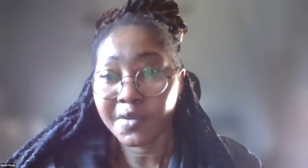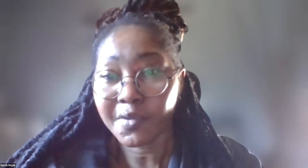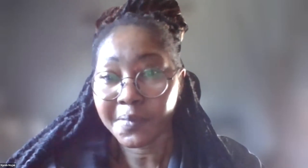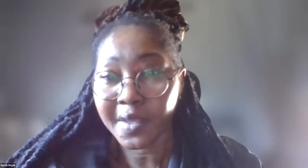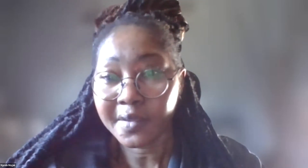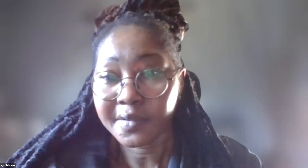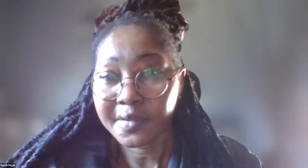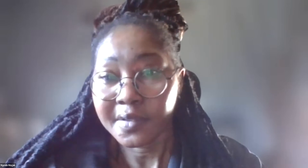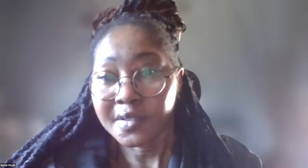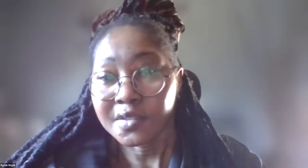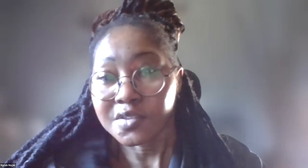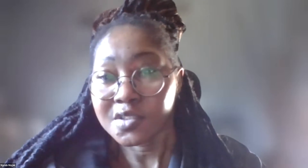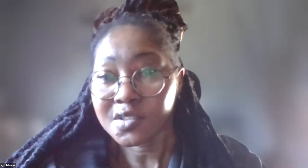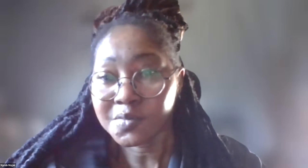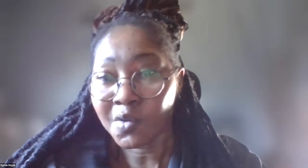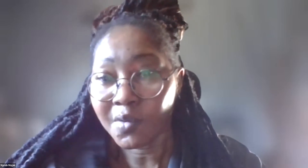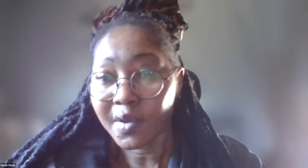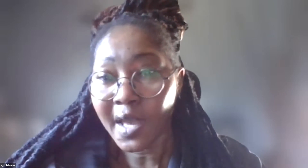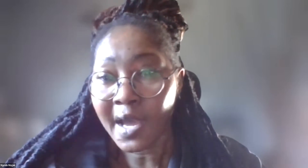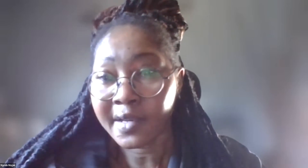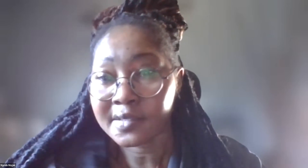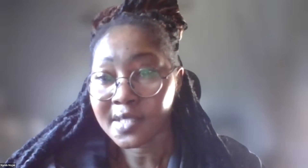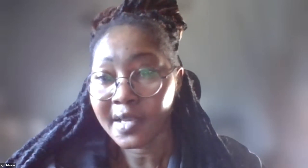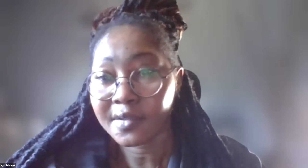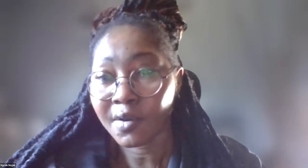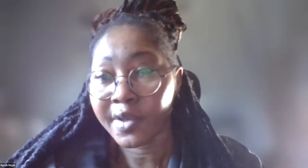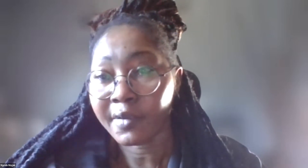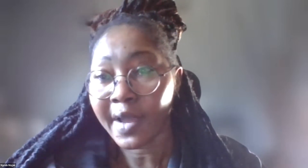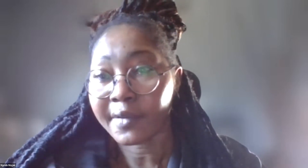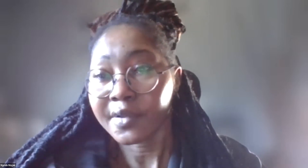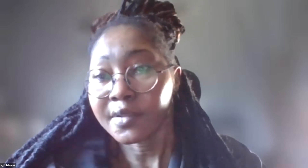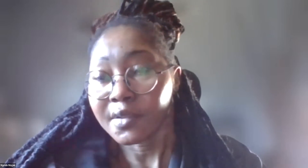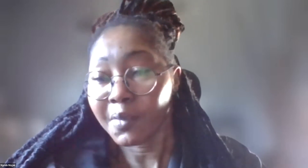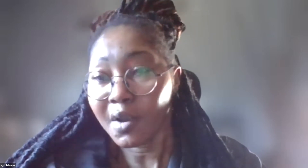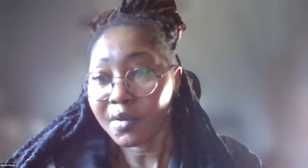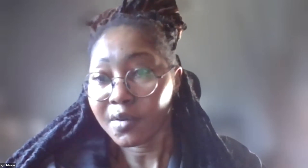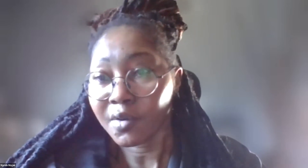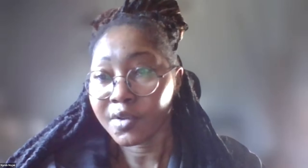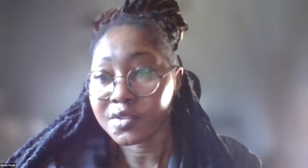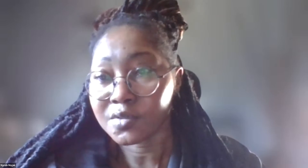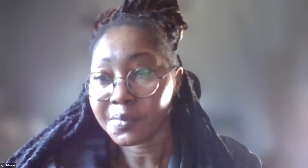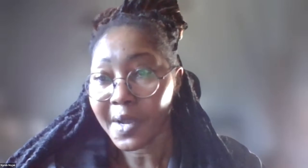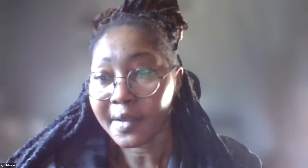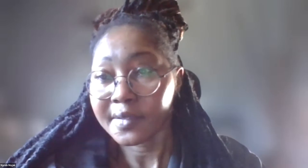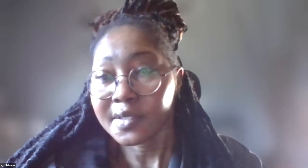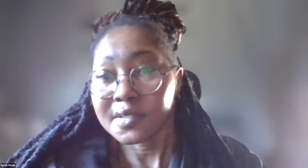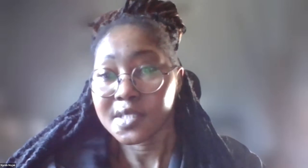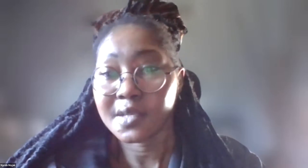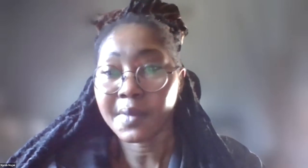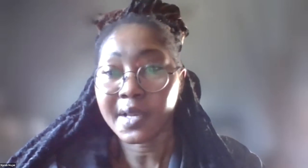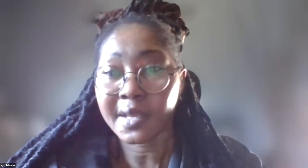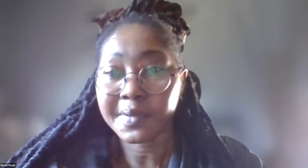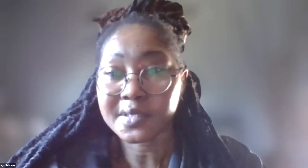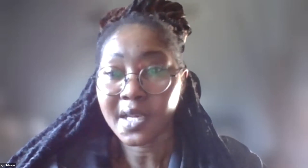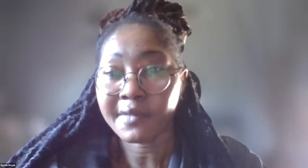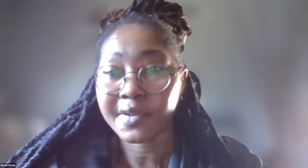Taken away from me, just a small outings like going around the block, going to the park, seeing